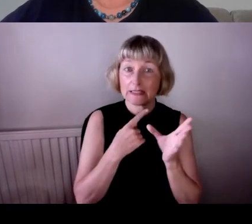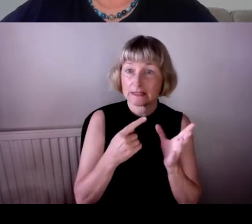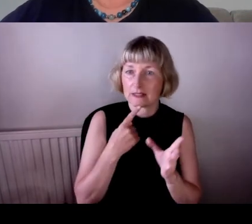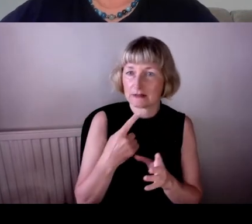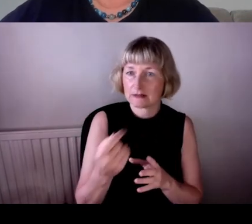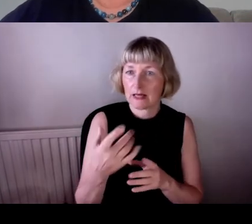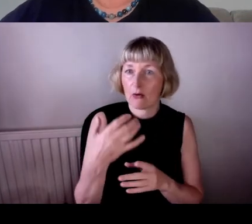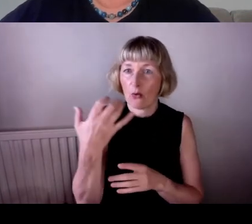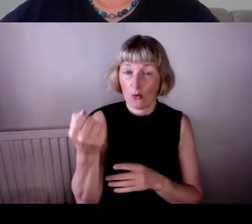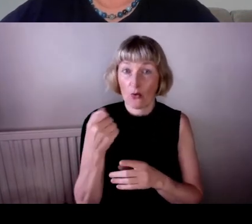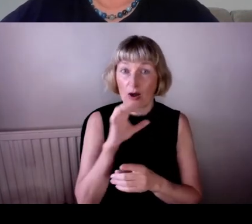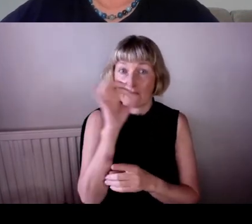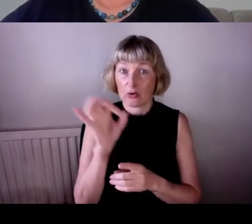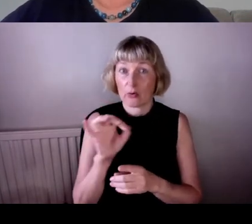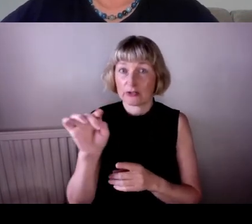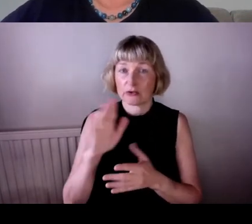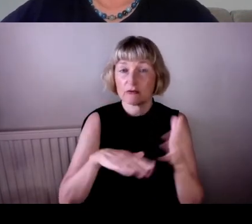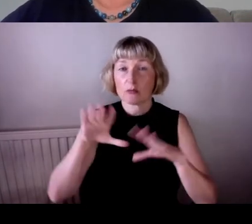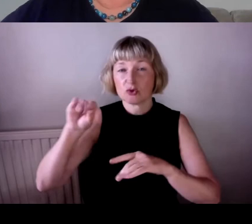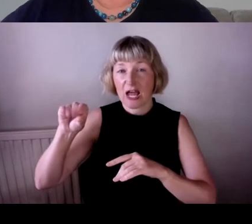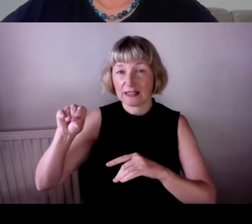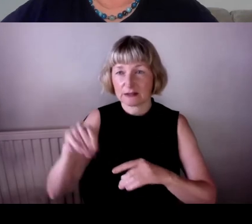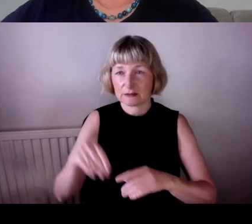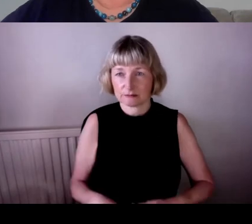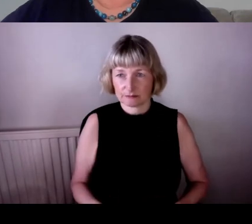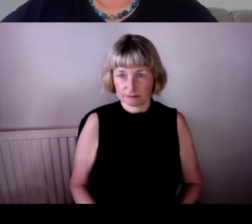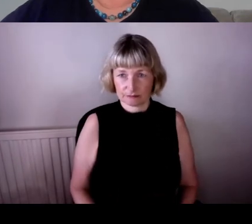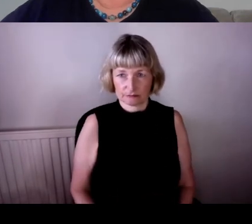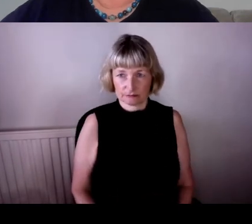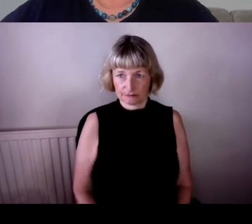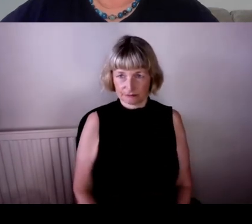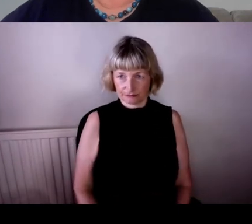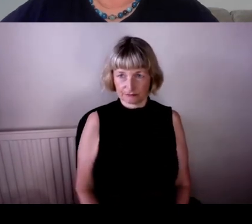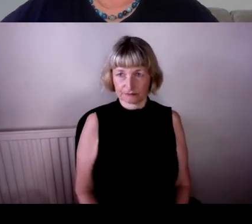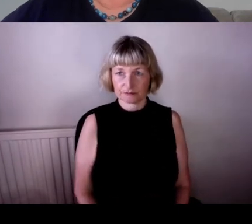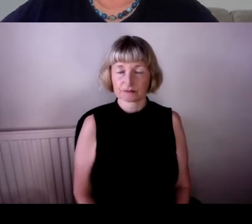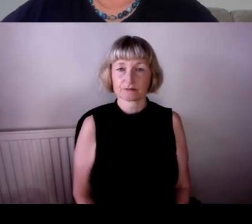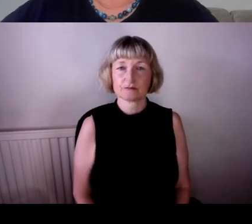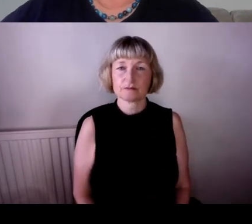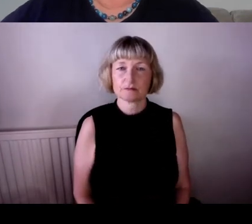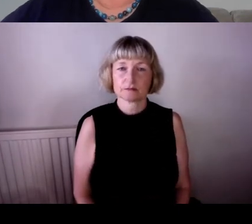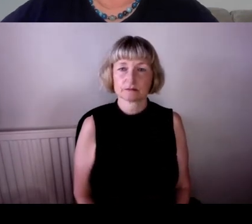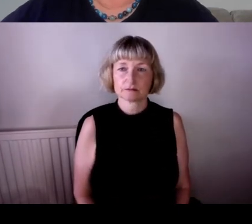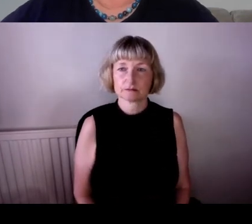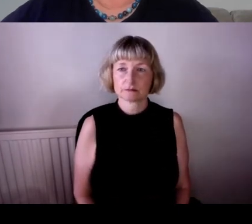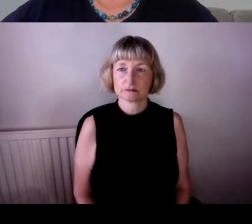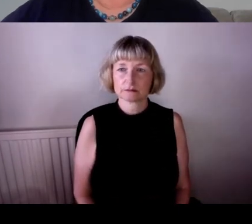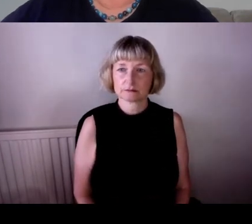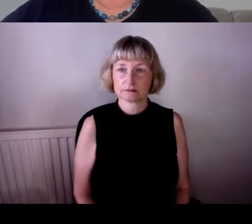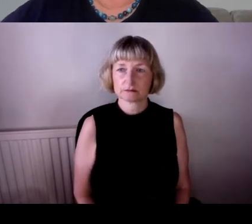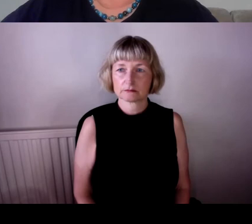from Colia that I've spotted. Could you read it out? Oh, yeah, sure. So Colia